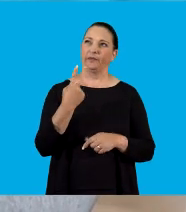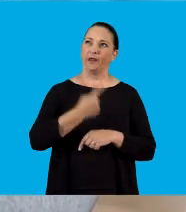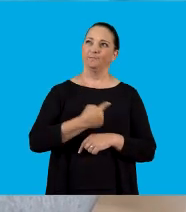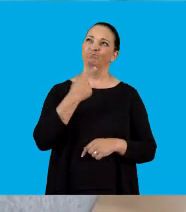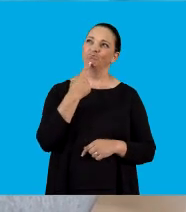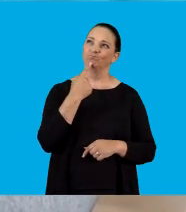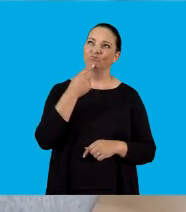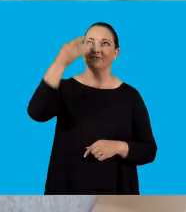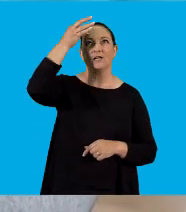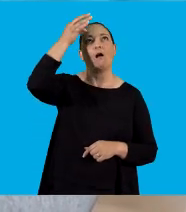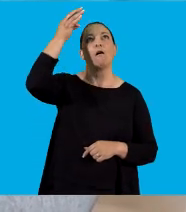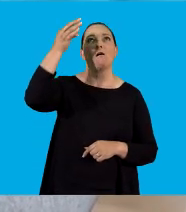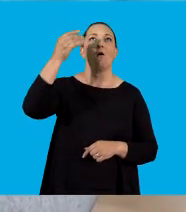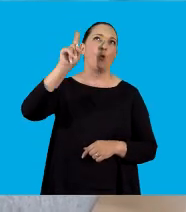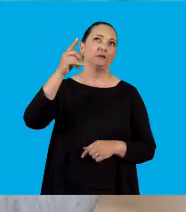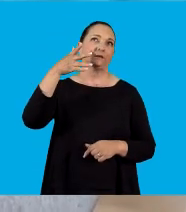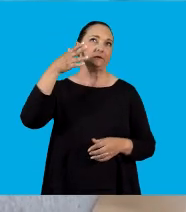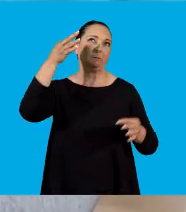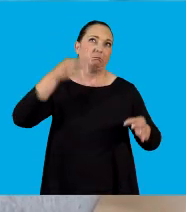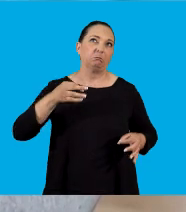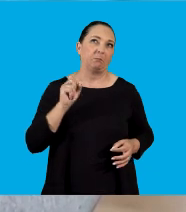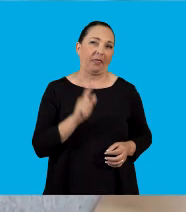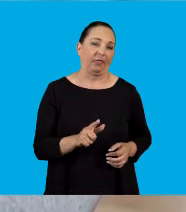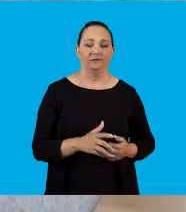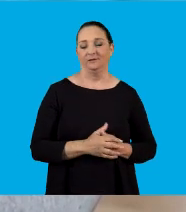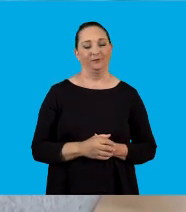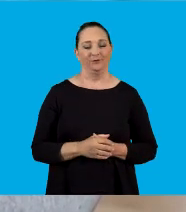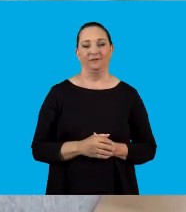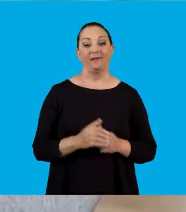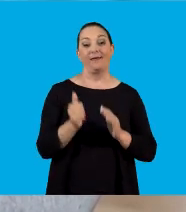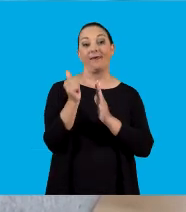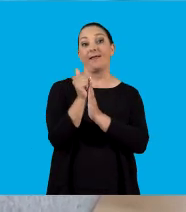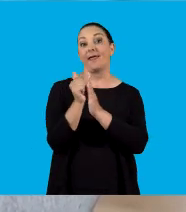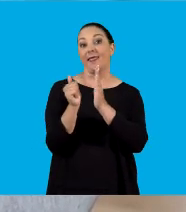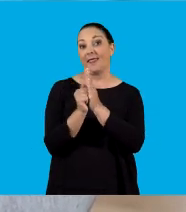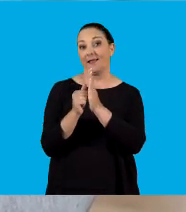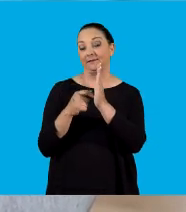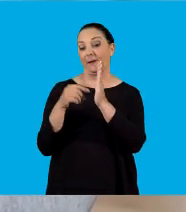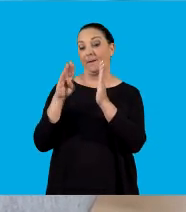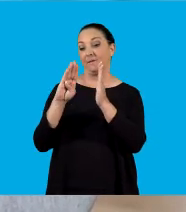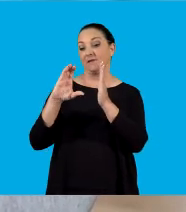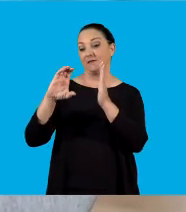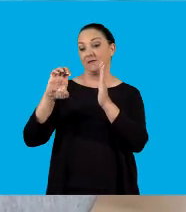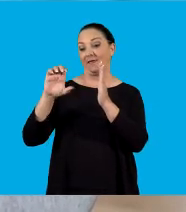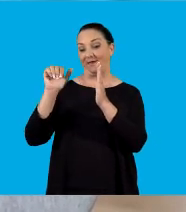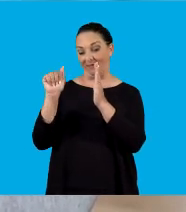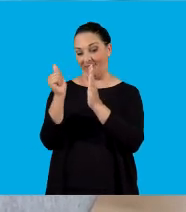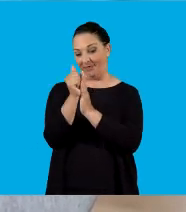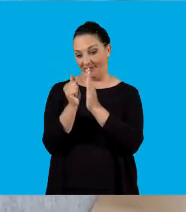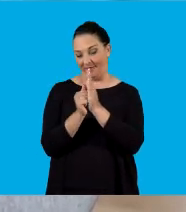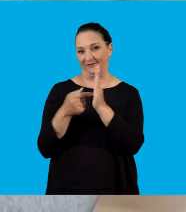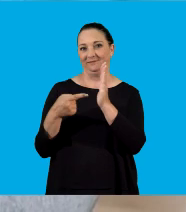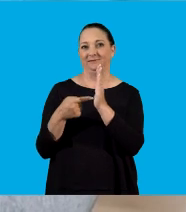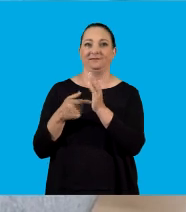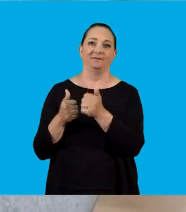and say everybody's going to get 300. No, you are guided by legislation, being the BCEA.